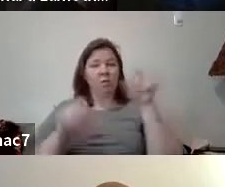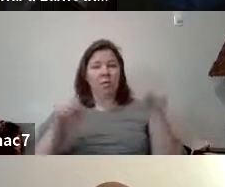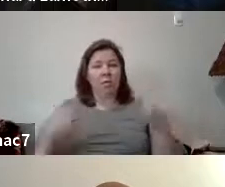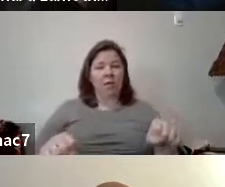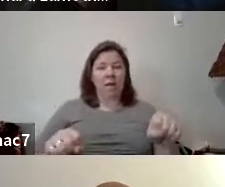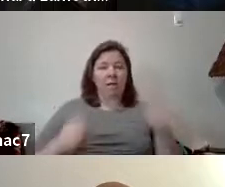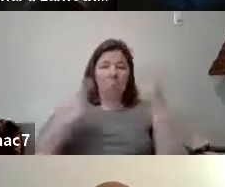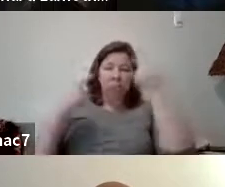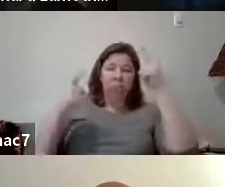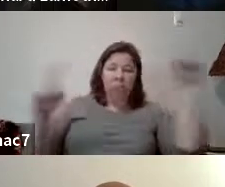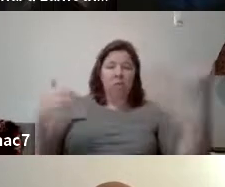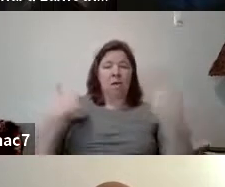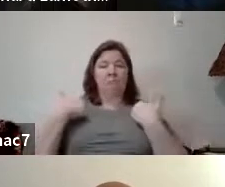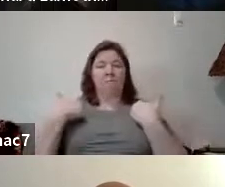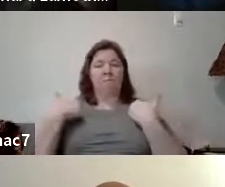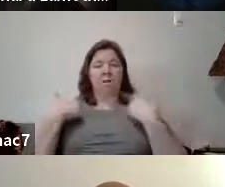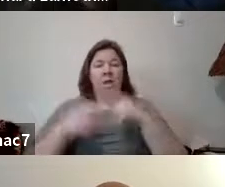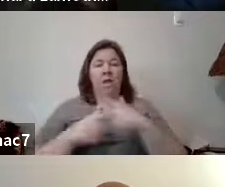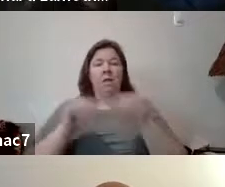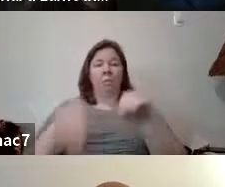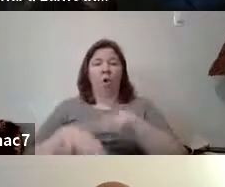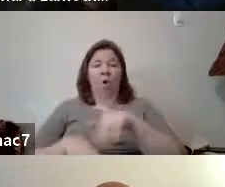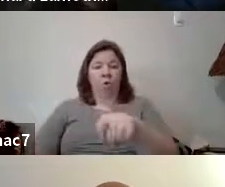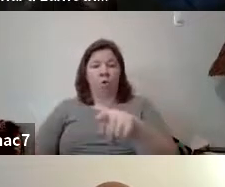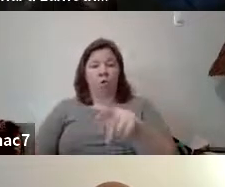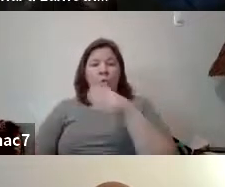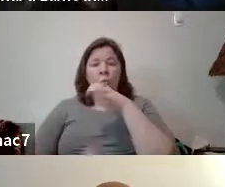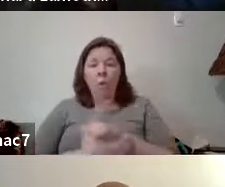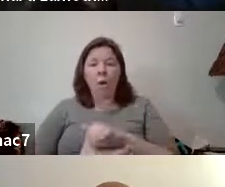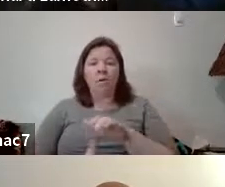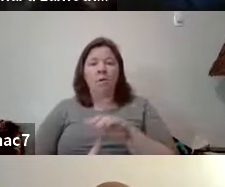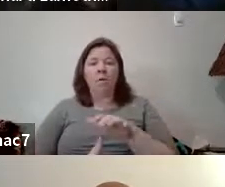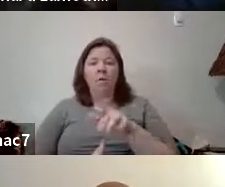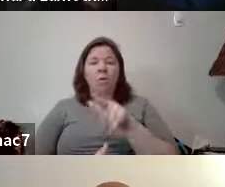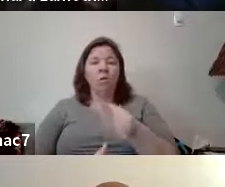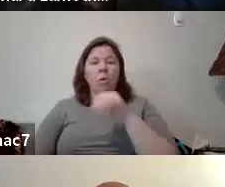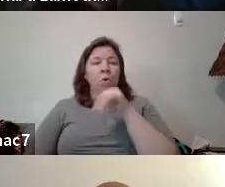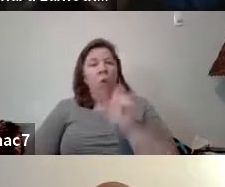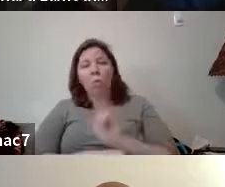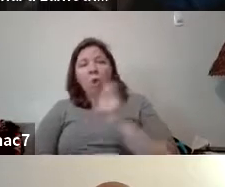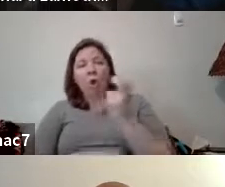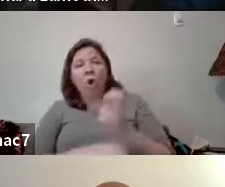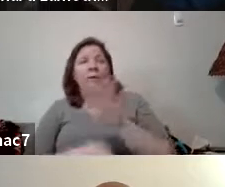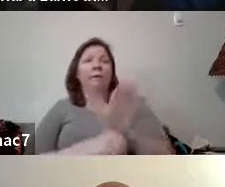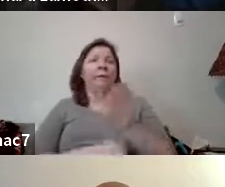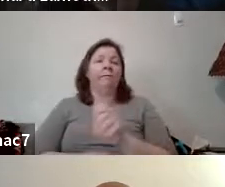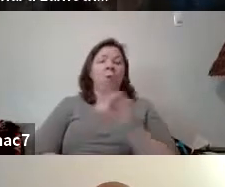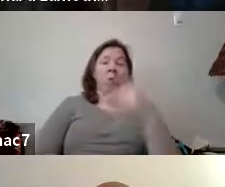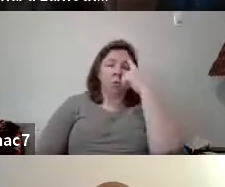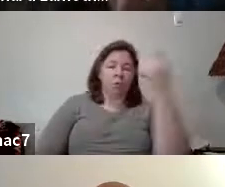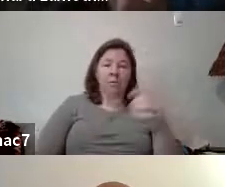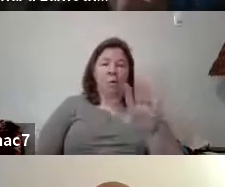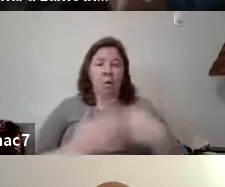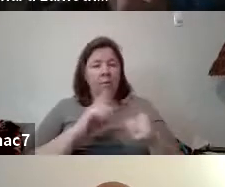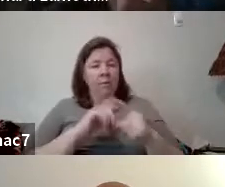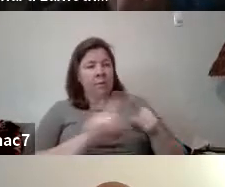be successful, and then they put it back on you, saying that your why is not big enough, or you're not working hard enough, or you're dreaming. All these